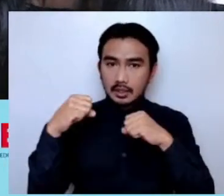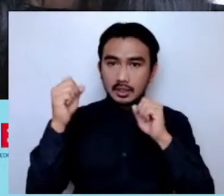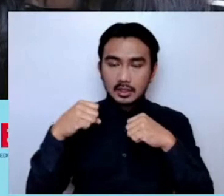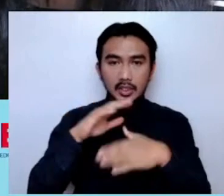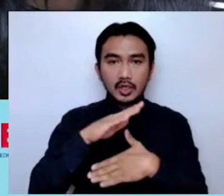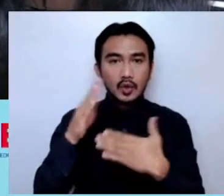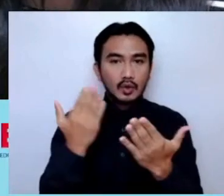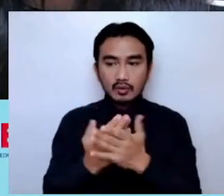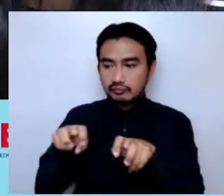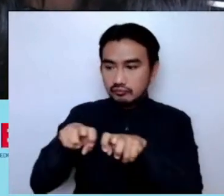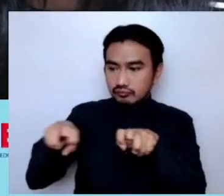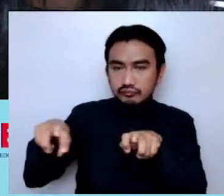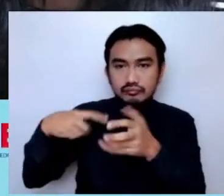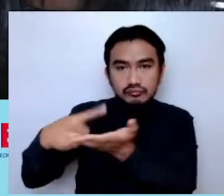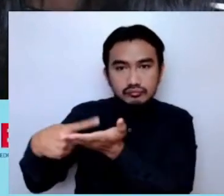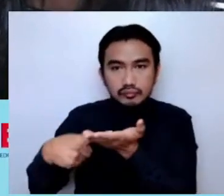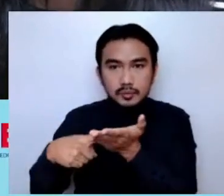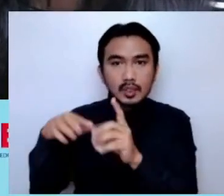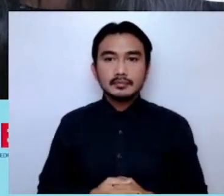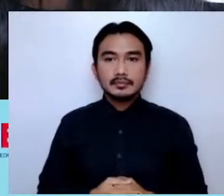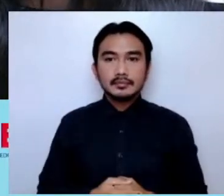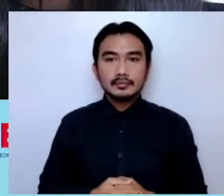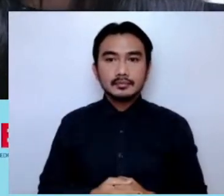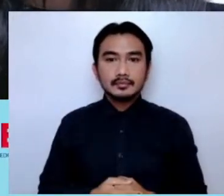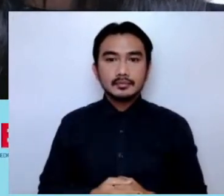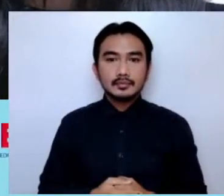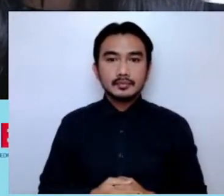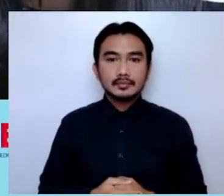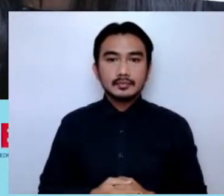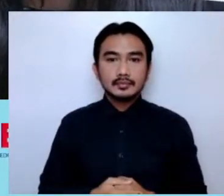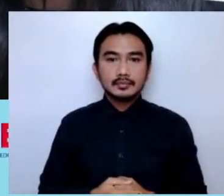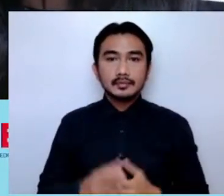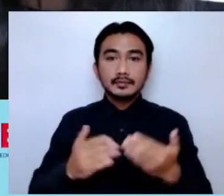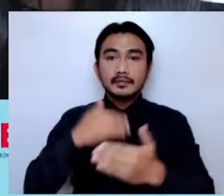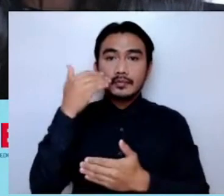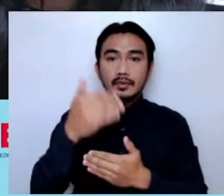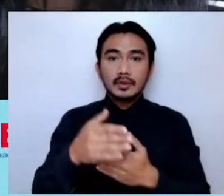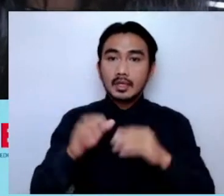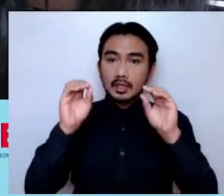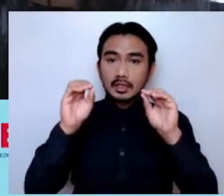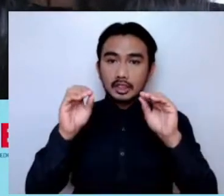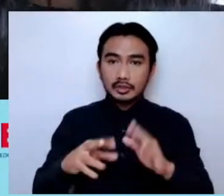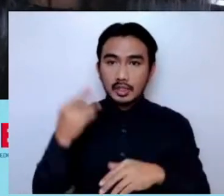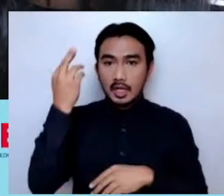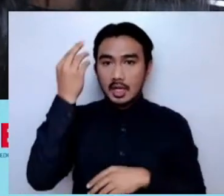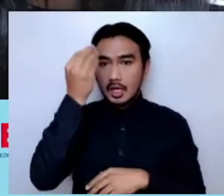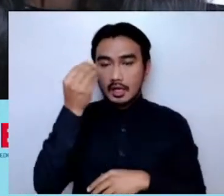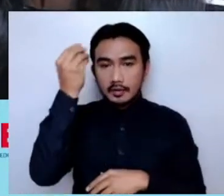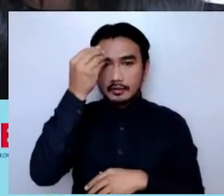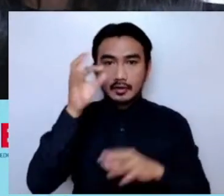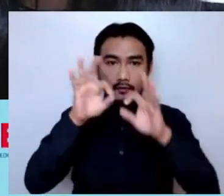So the final rating must be unanimous. Next, the teacher reflection form or the TRF plus